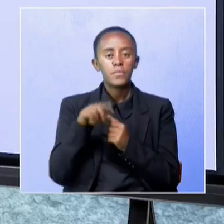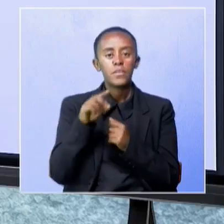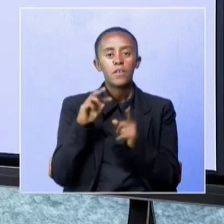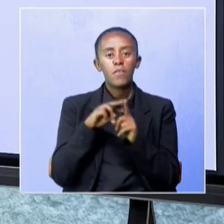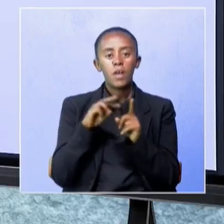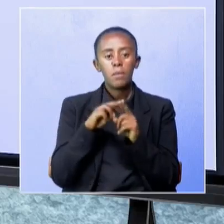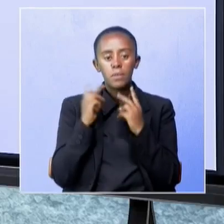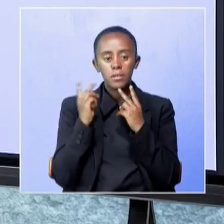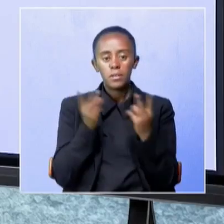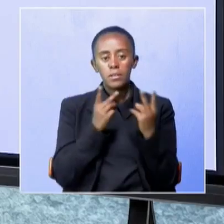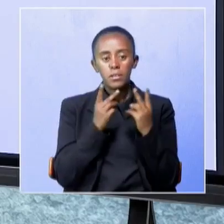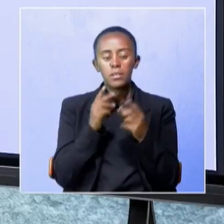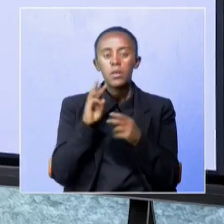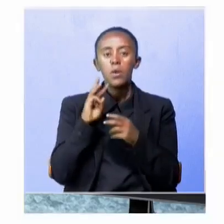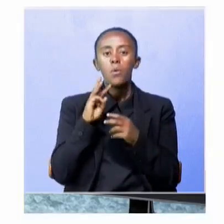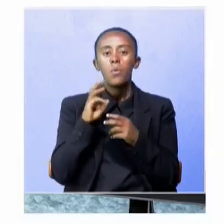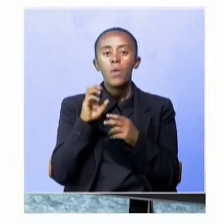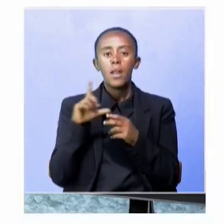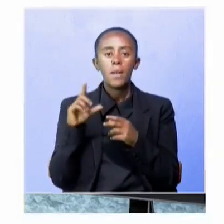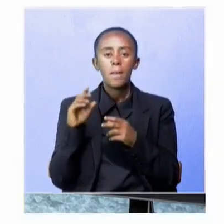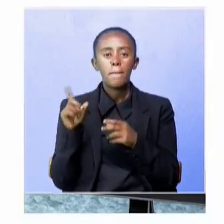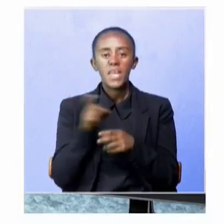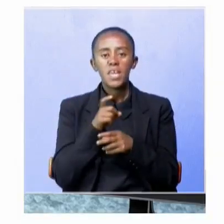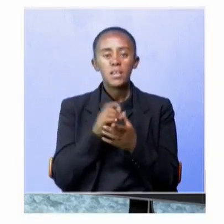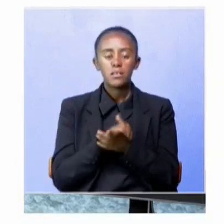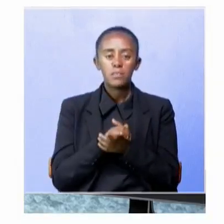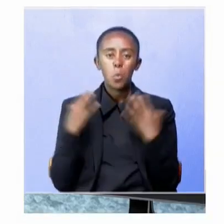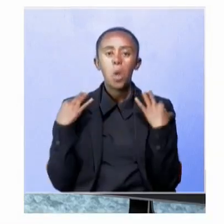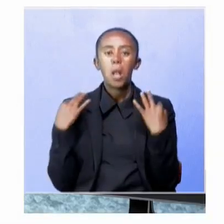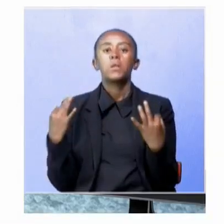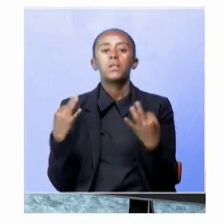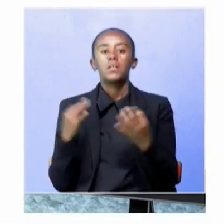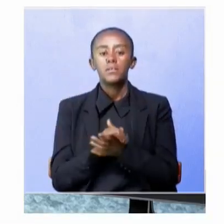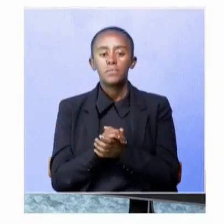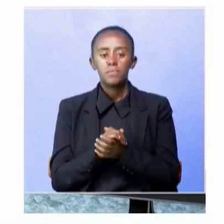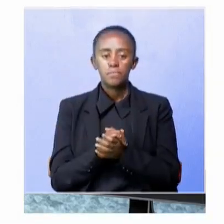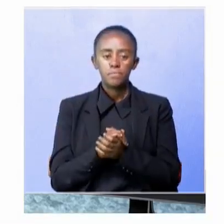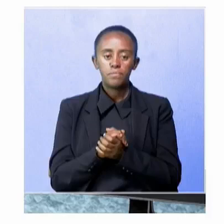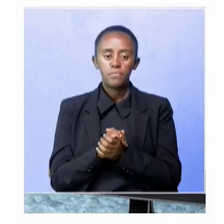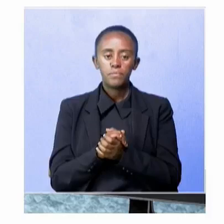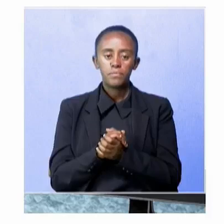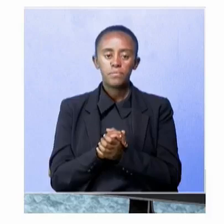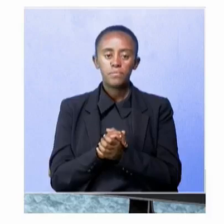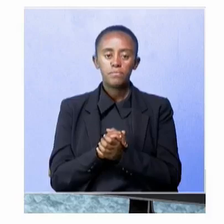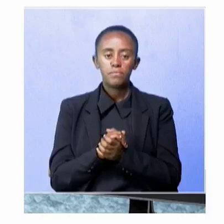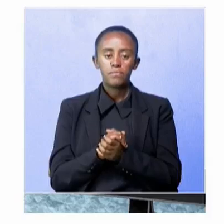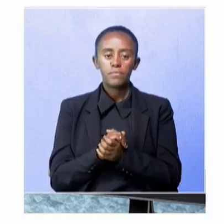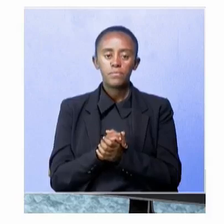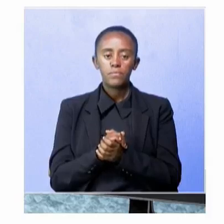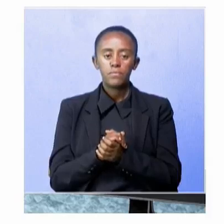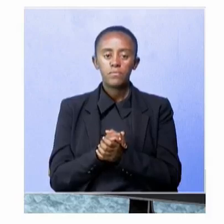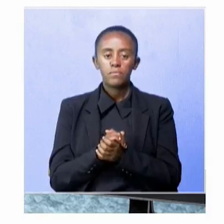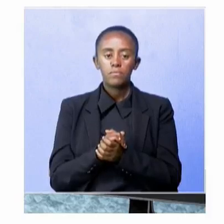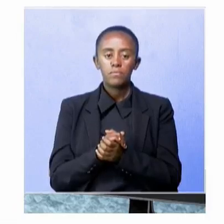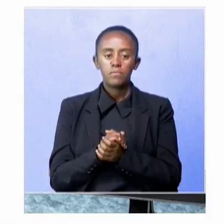see? Well-being is another word. Well-being